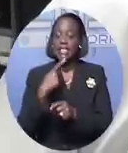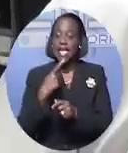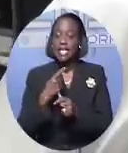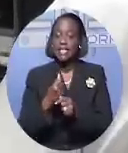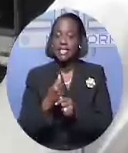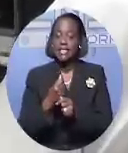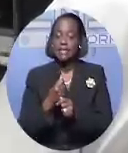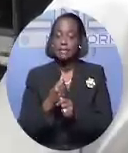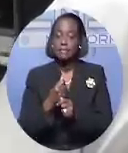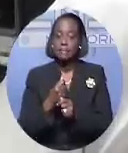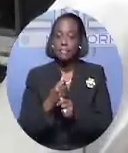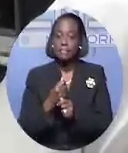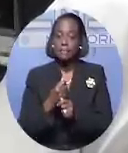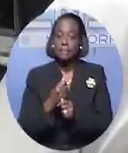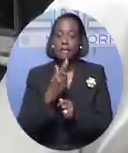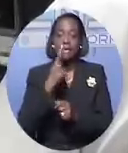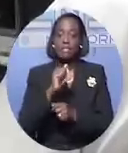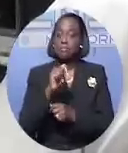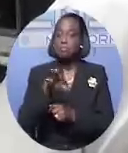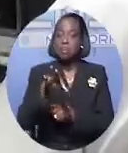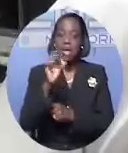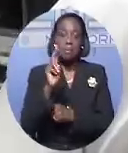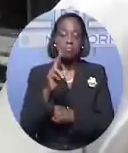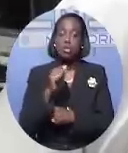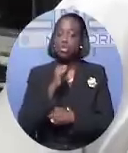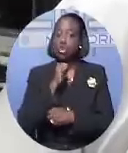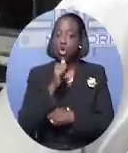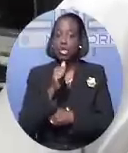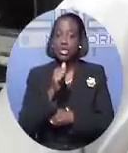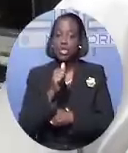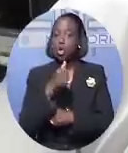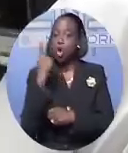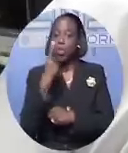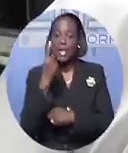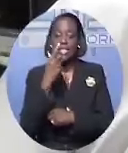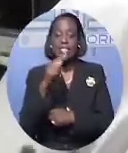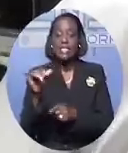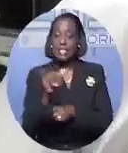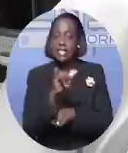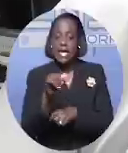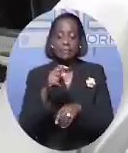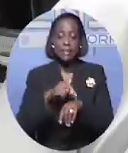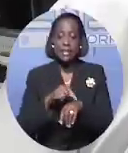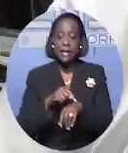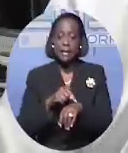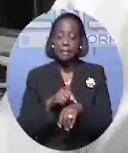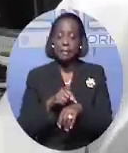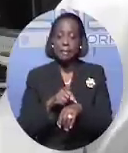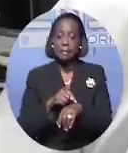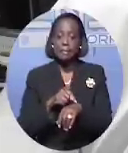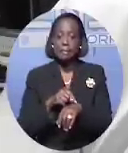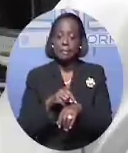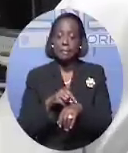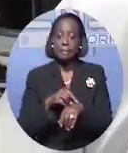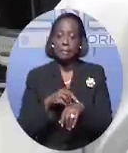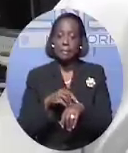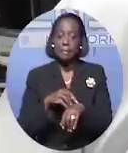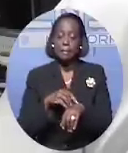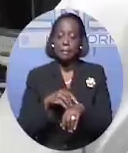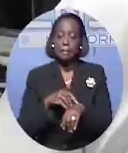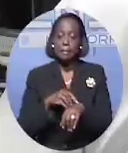not routinely scheduled. They are more or less scheduled discretionably.